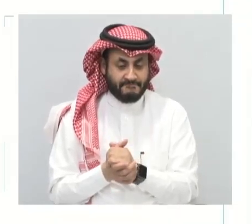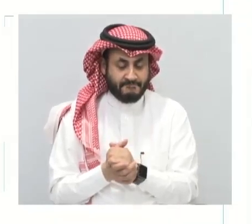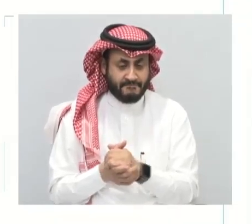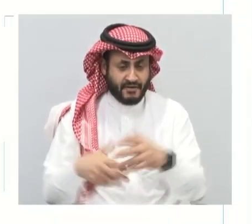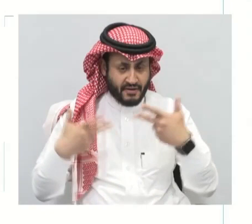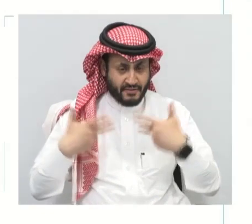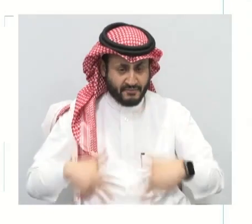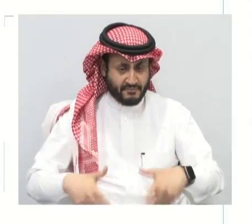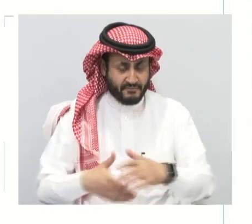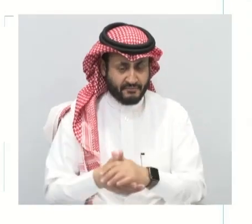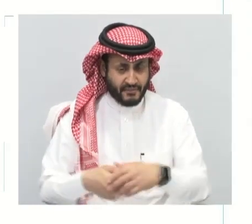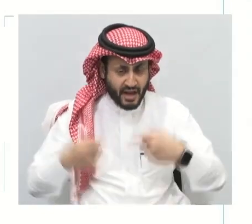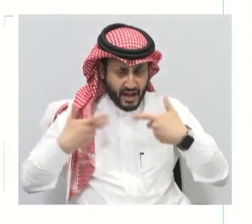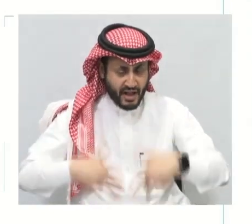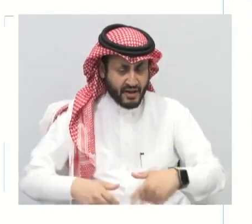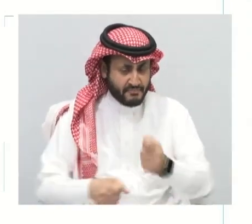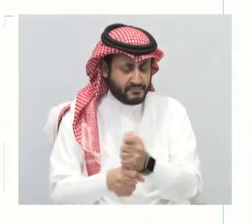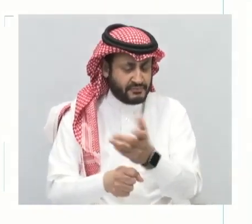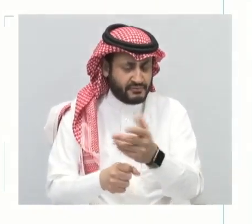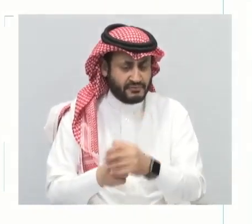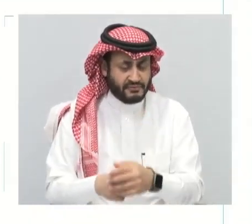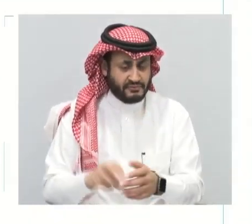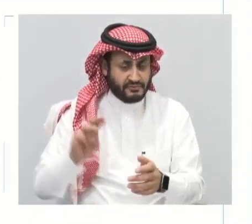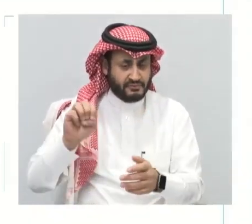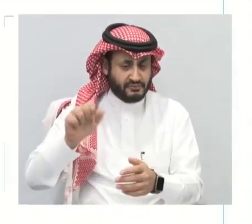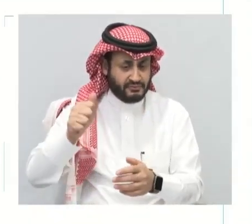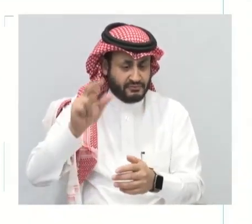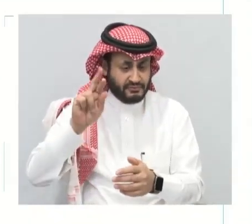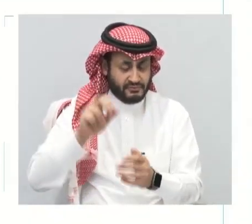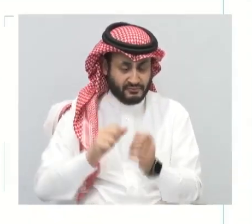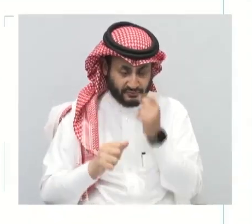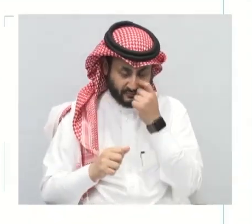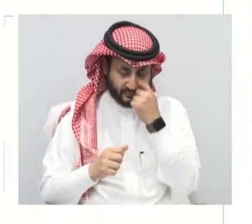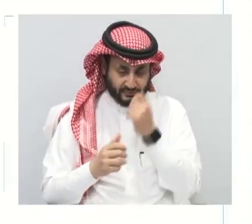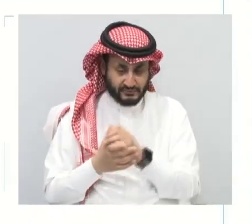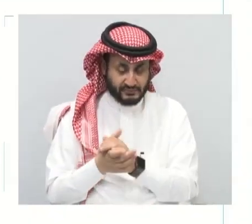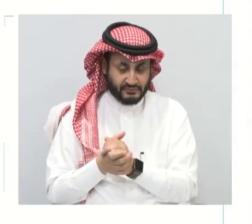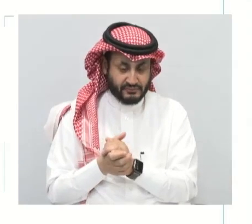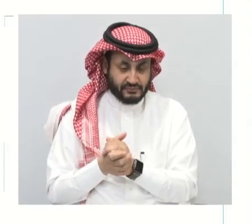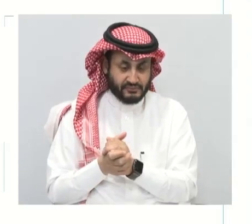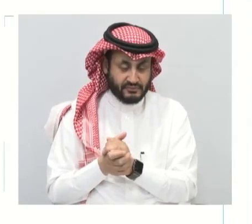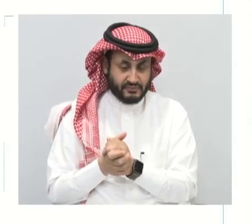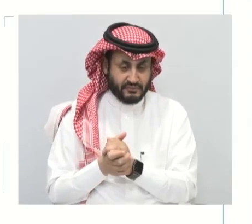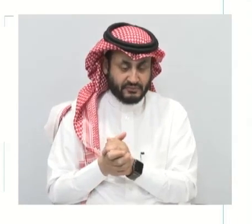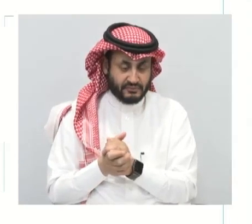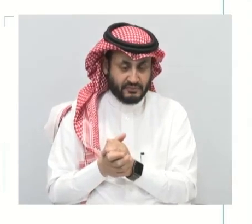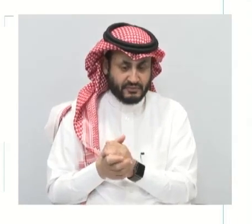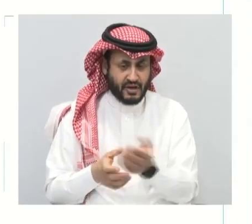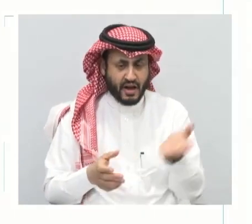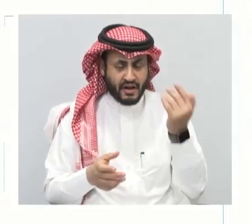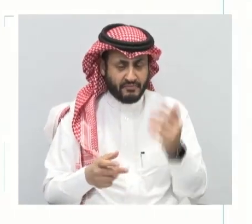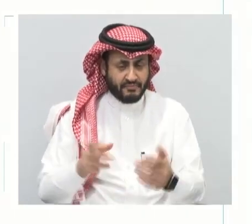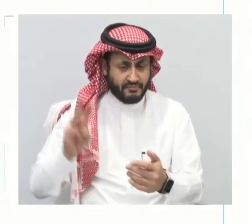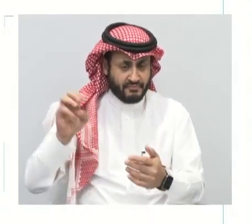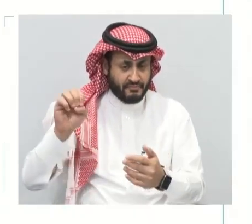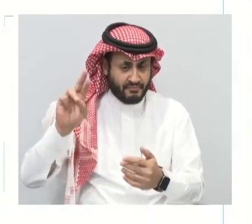the uniform that some soldiers wear. We use the verb wear, we use it in the past, as wore,